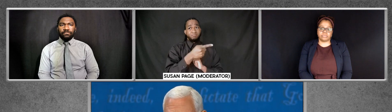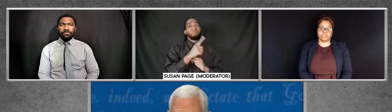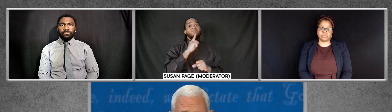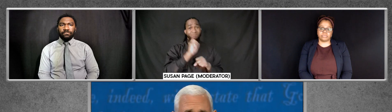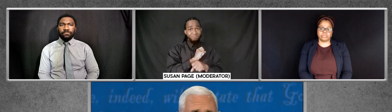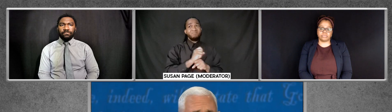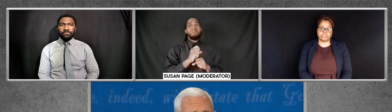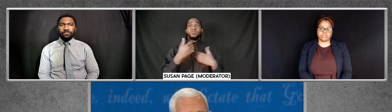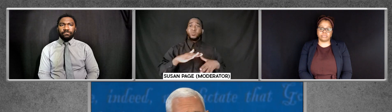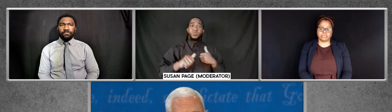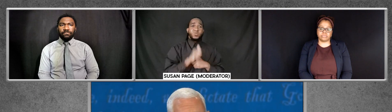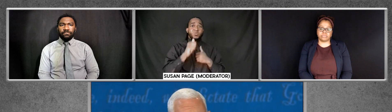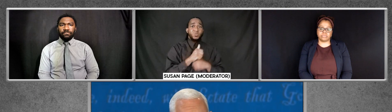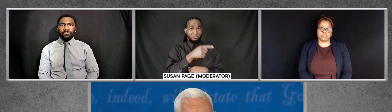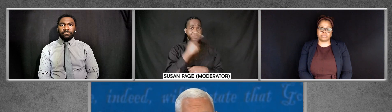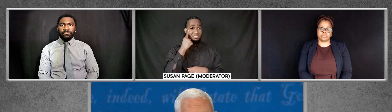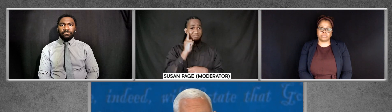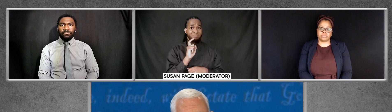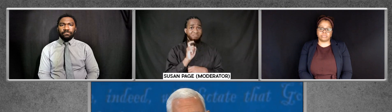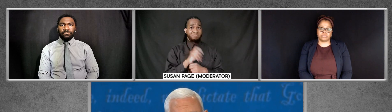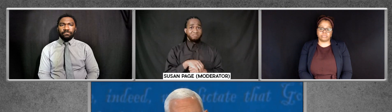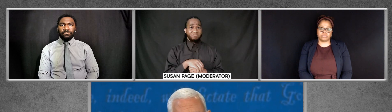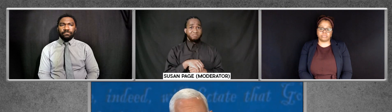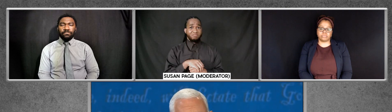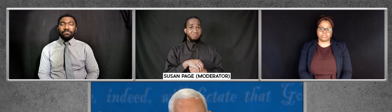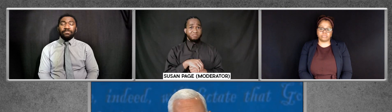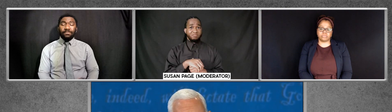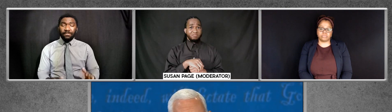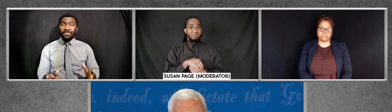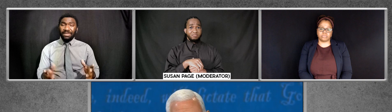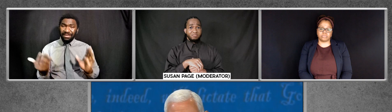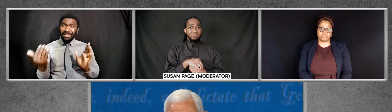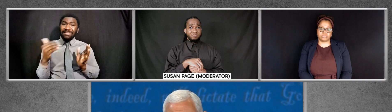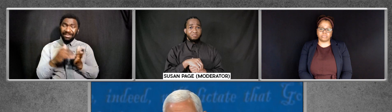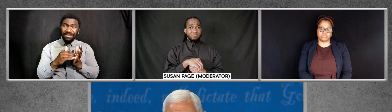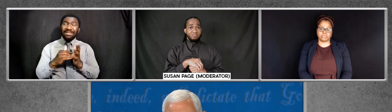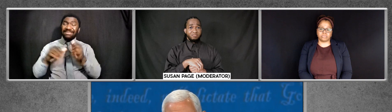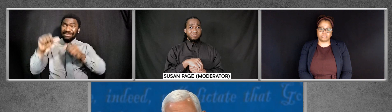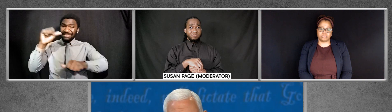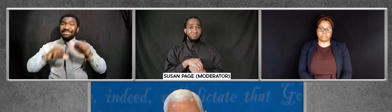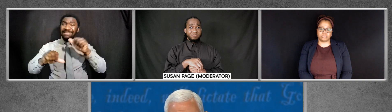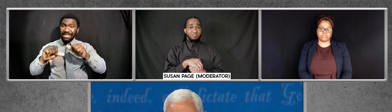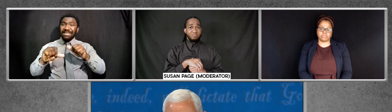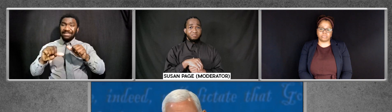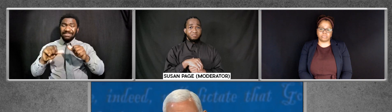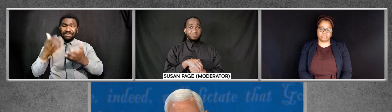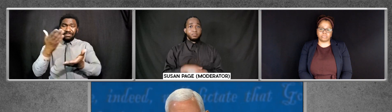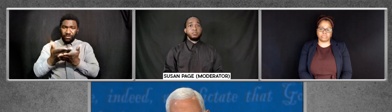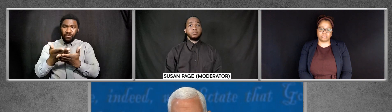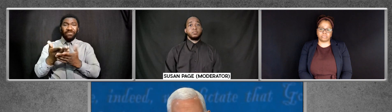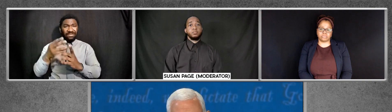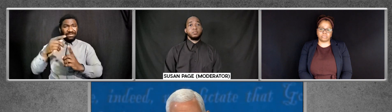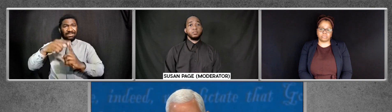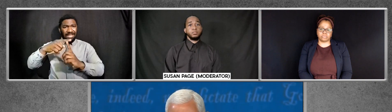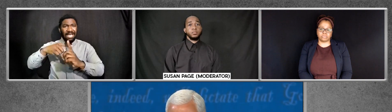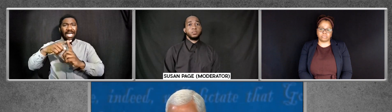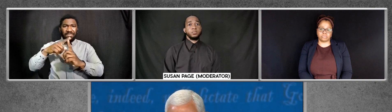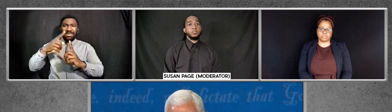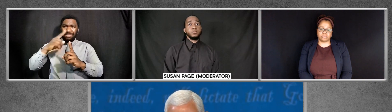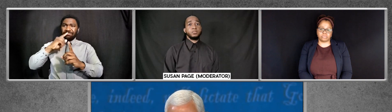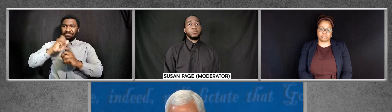As I said, Susan, the climate is changing. We'll follow the science. But once again, Senator Harris